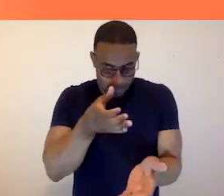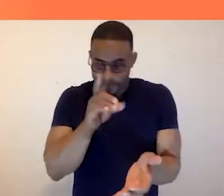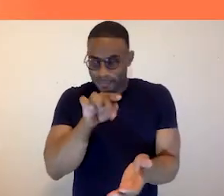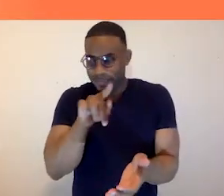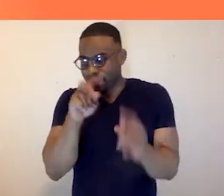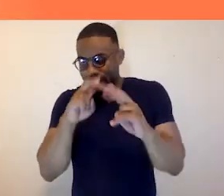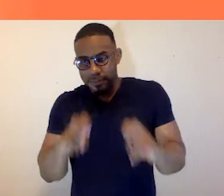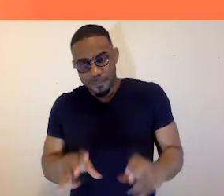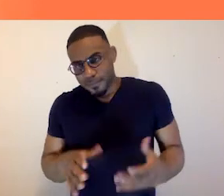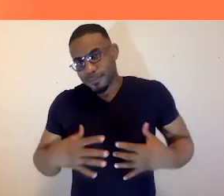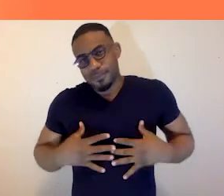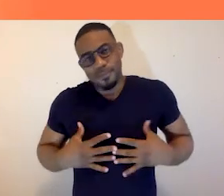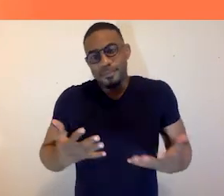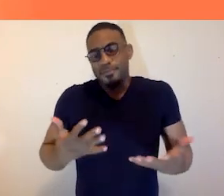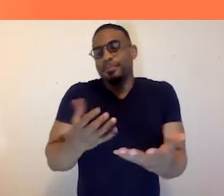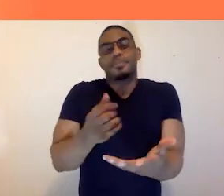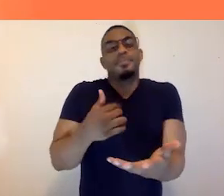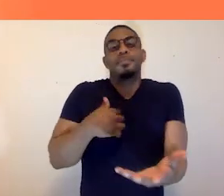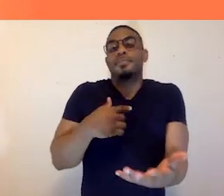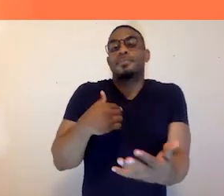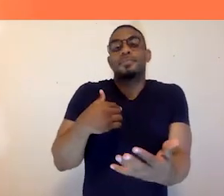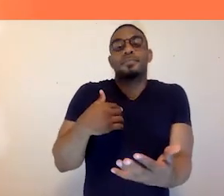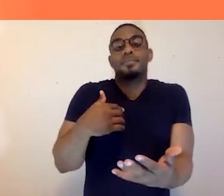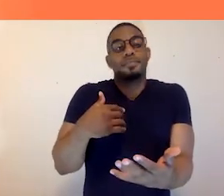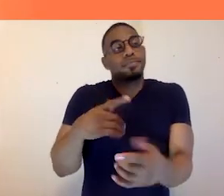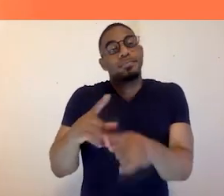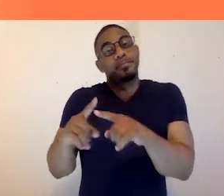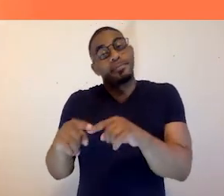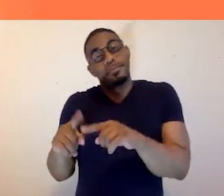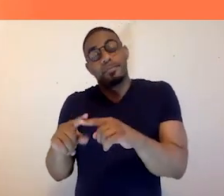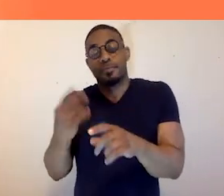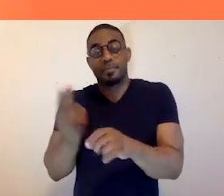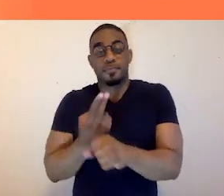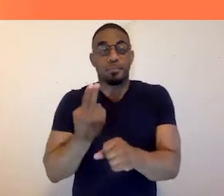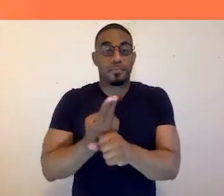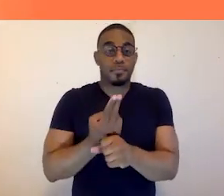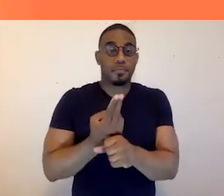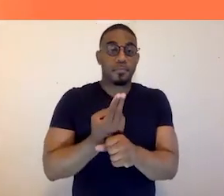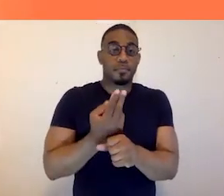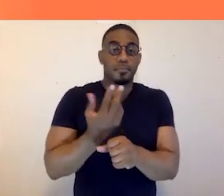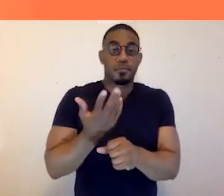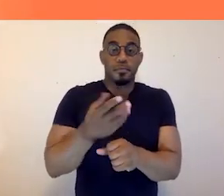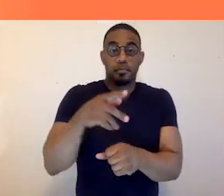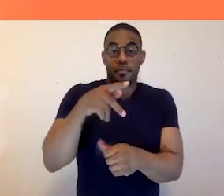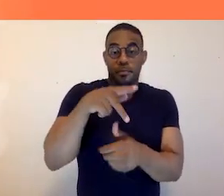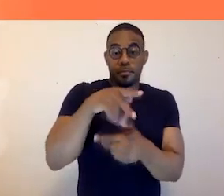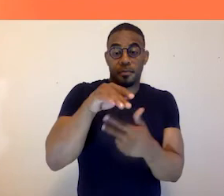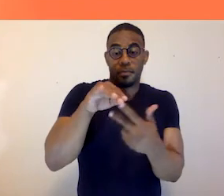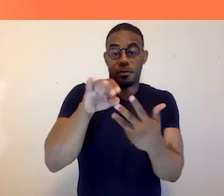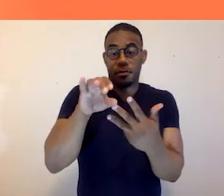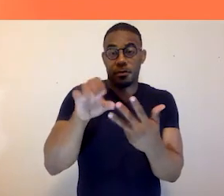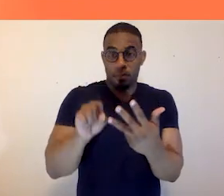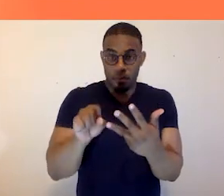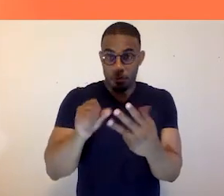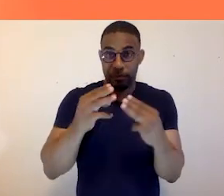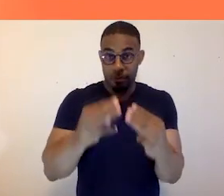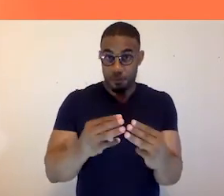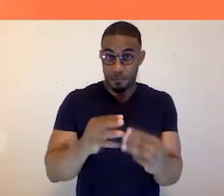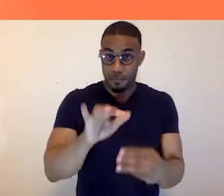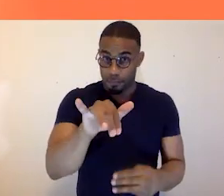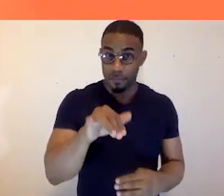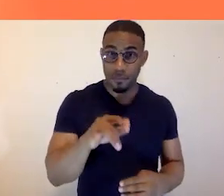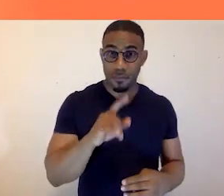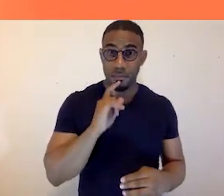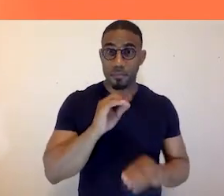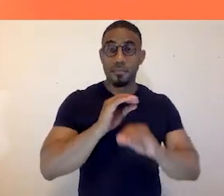data analysis, so I resorted to using the POX method. The POX method